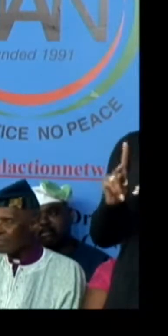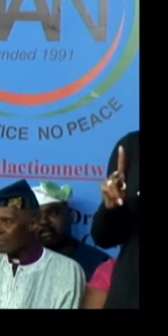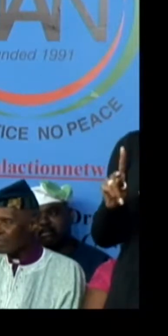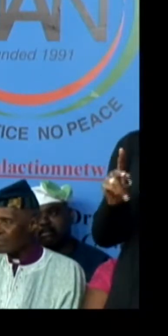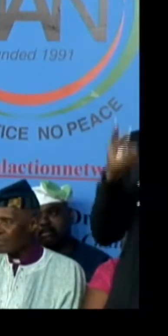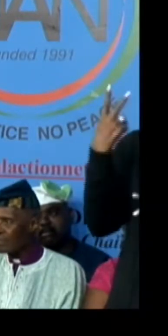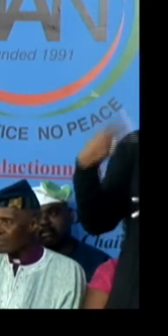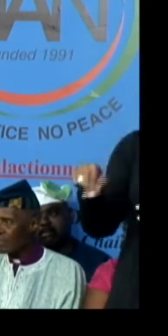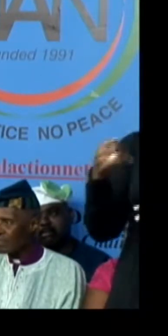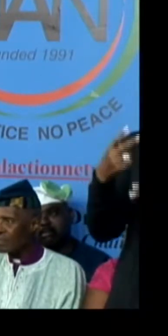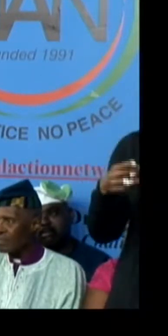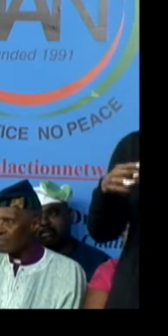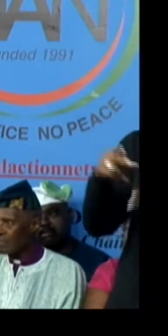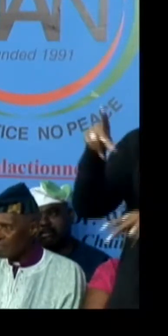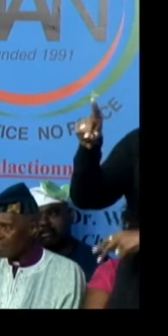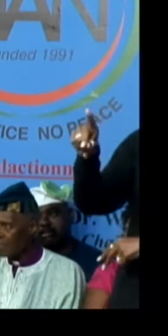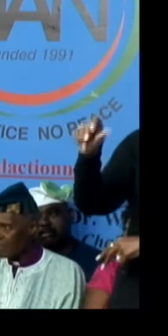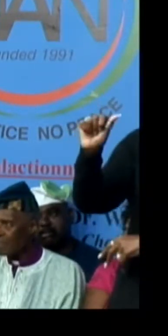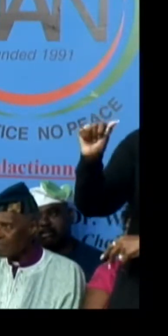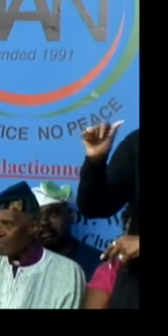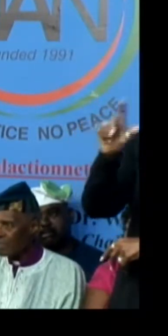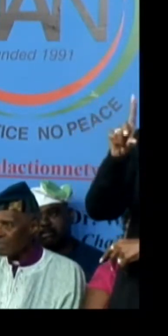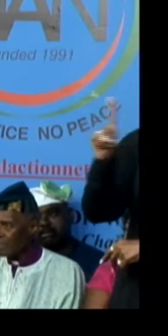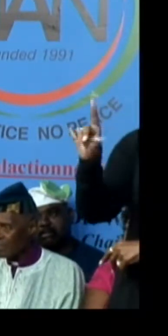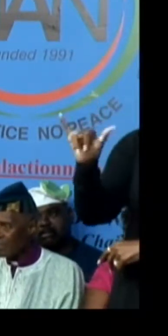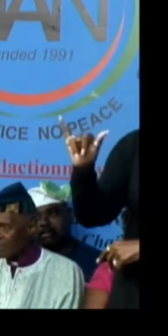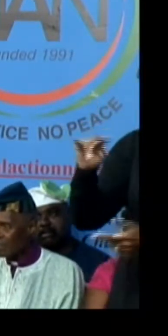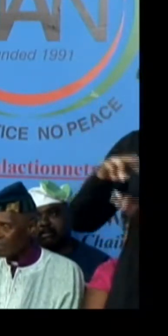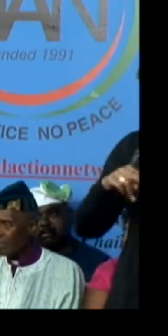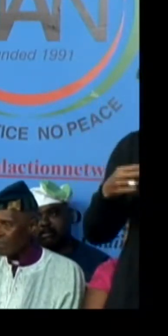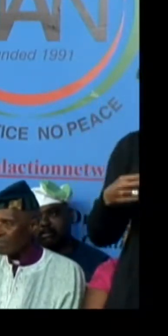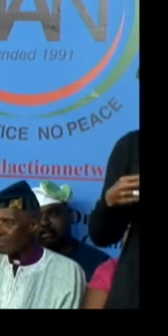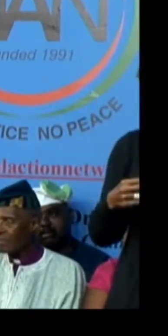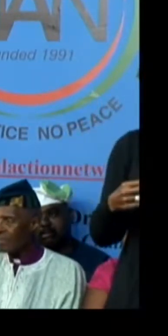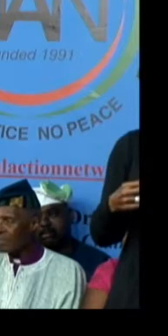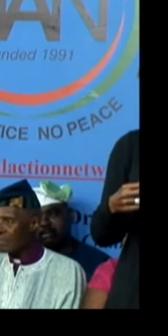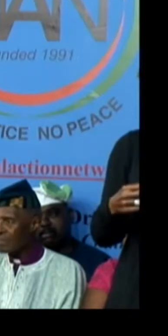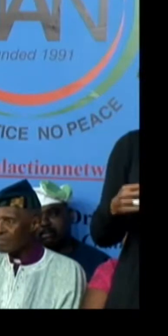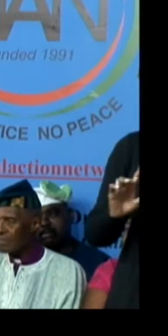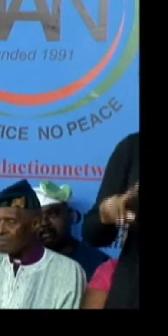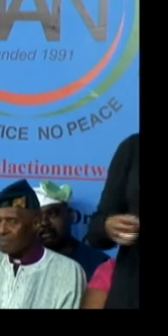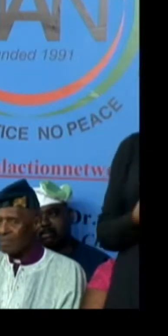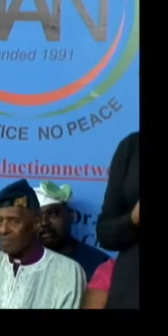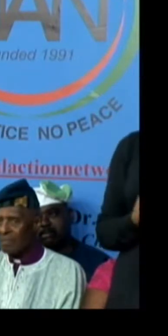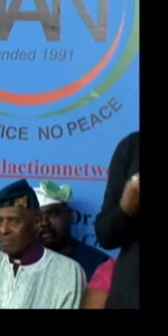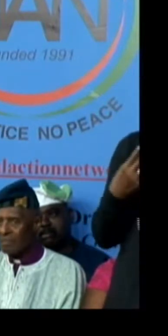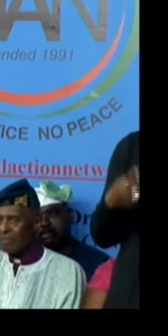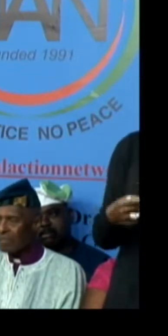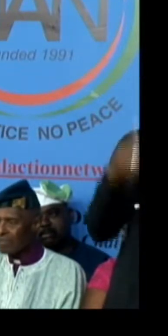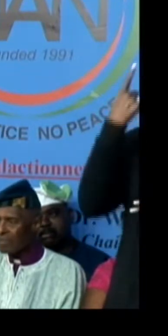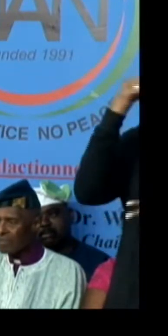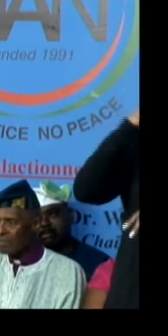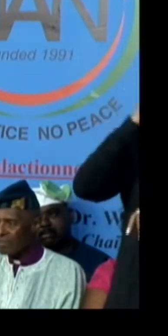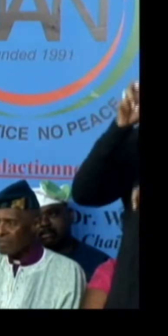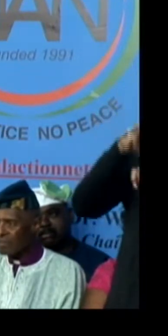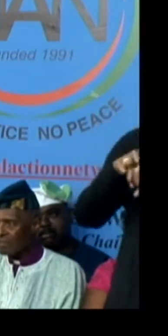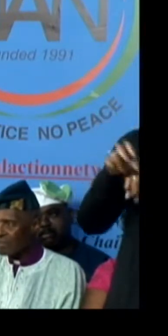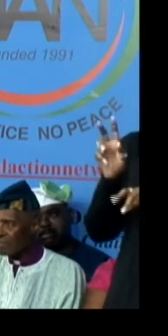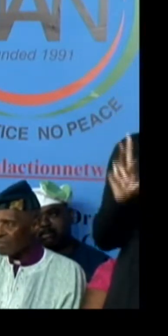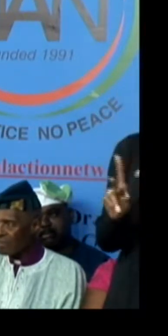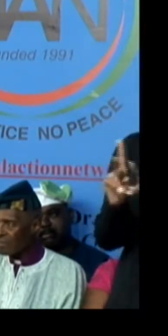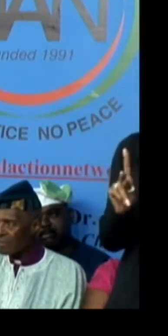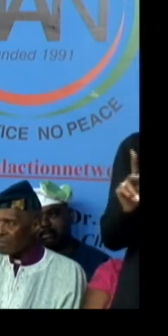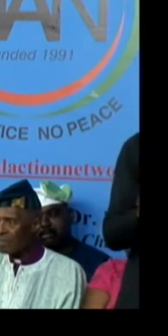the President of the United States to stand up and joke with a racial slur and